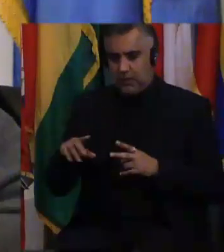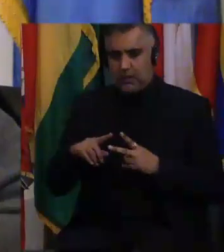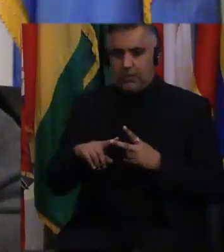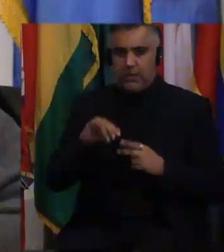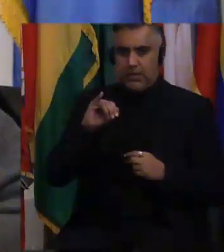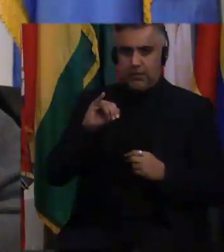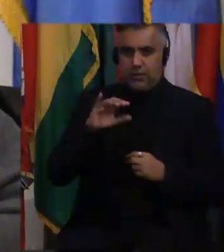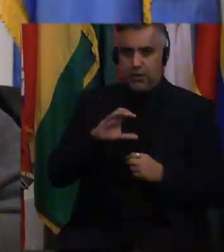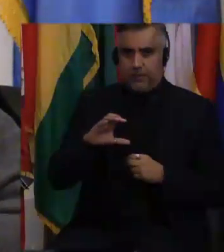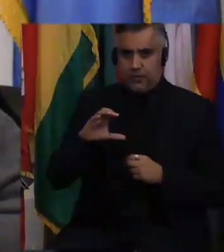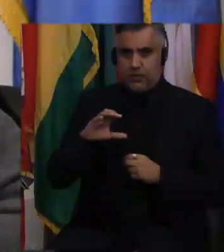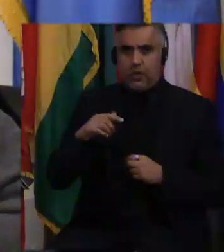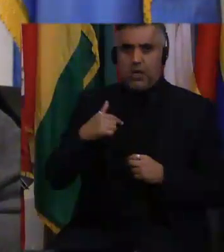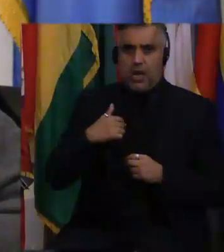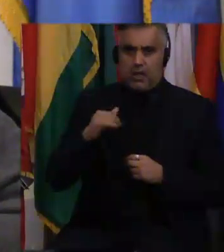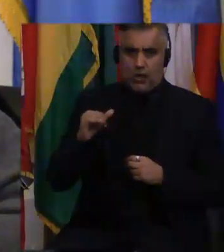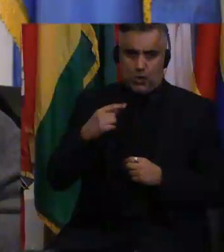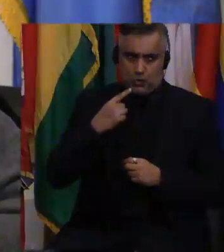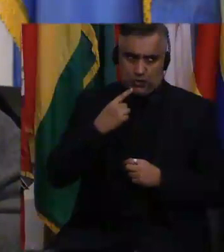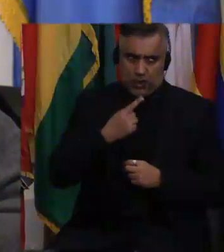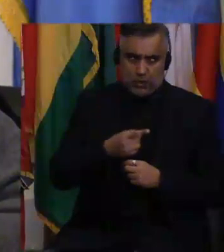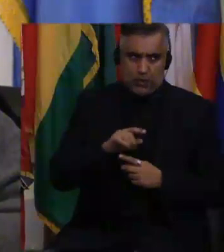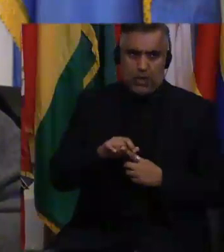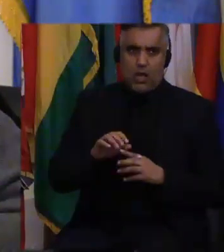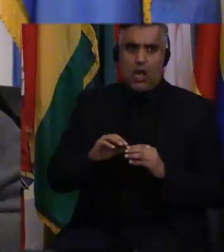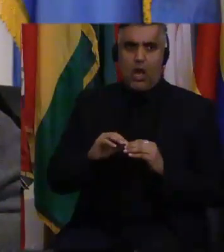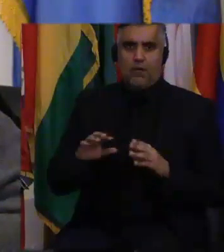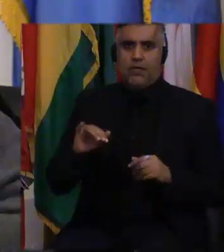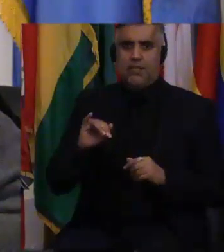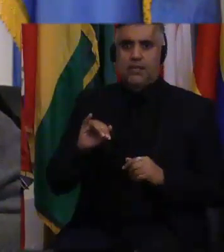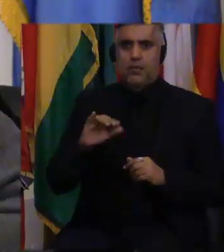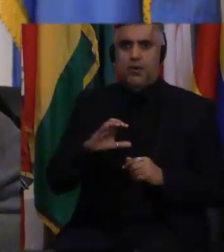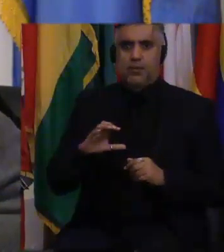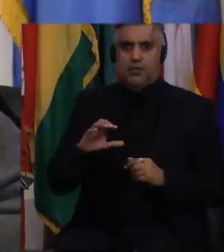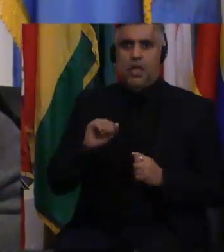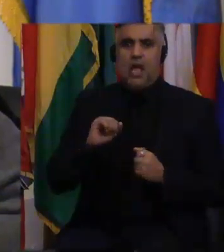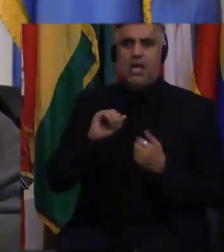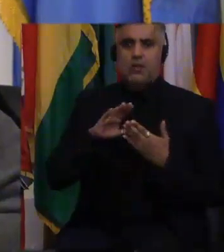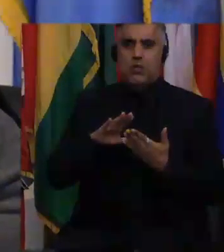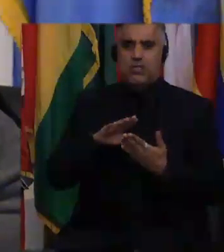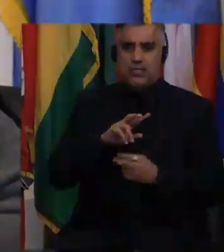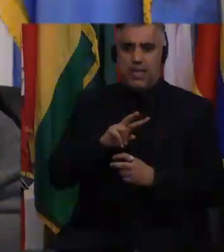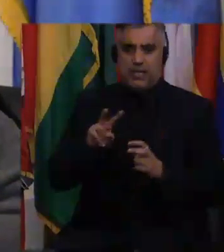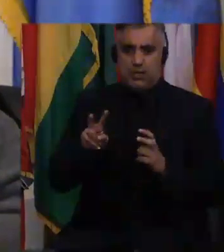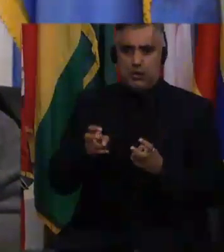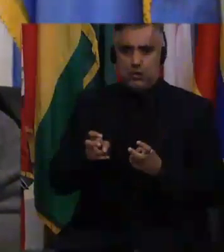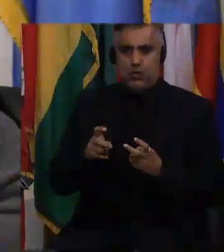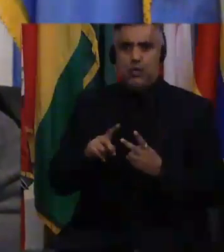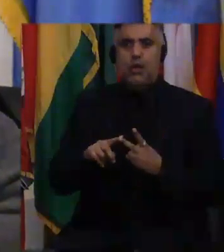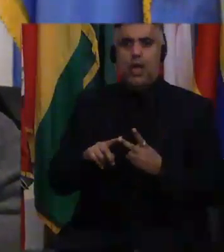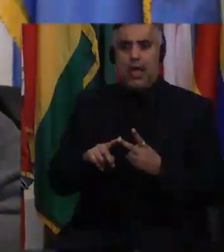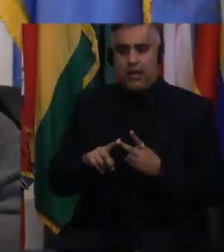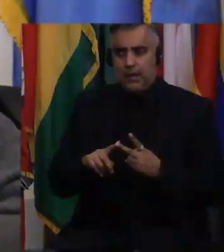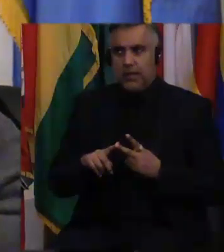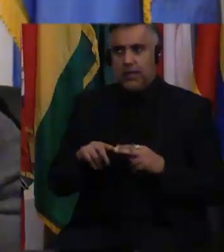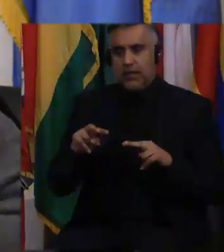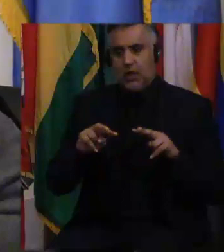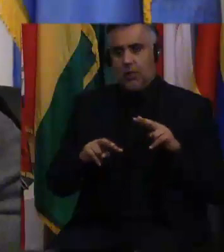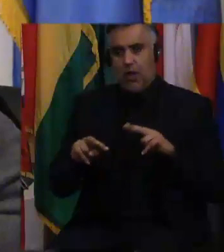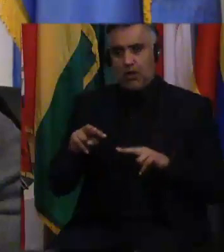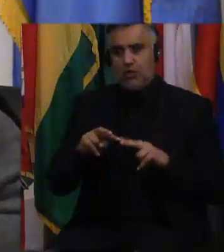the Istanbul Convention, I can also tell you that obviously the Istanbul Convention addresses the issue, and in our